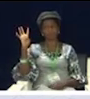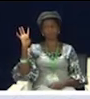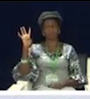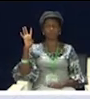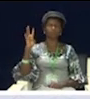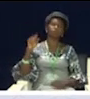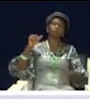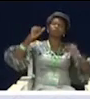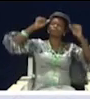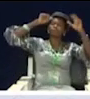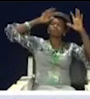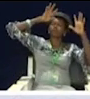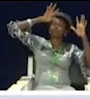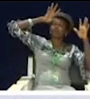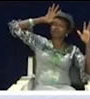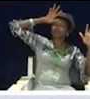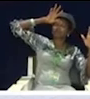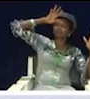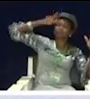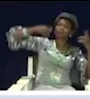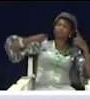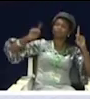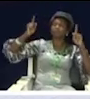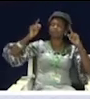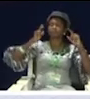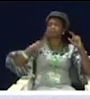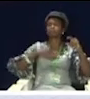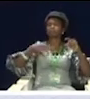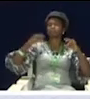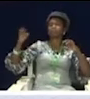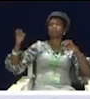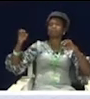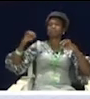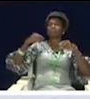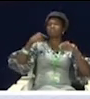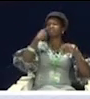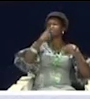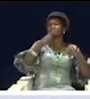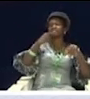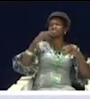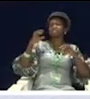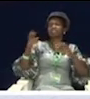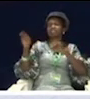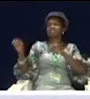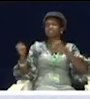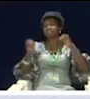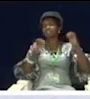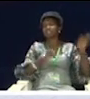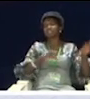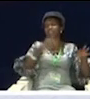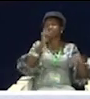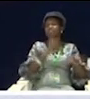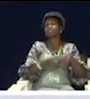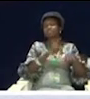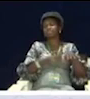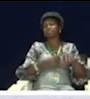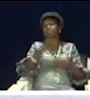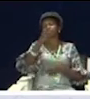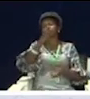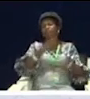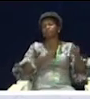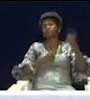Father, let my set time come today.